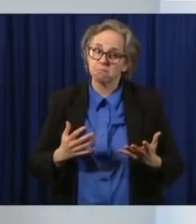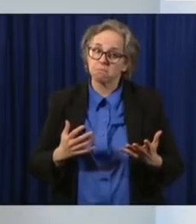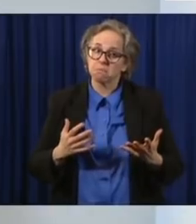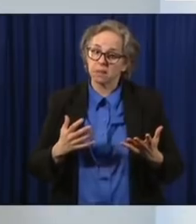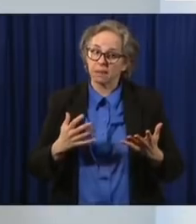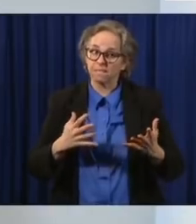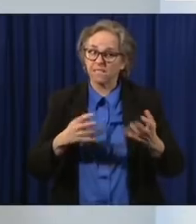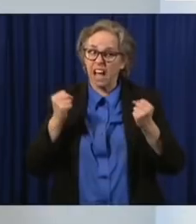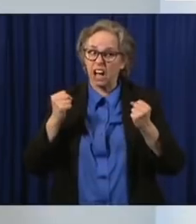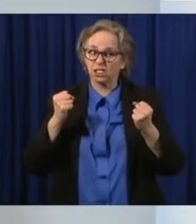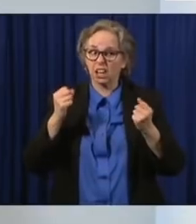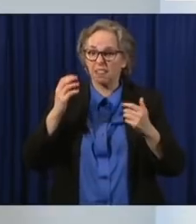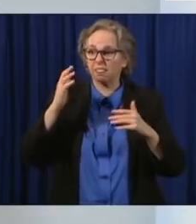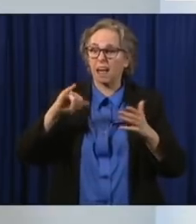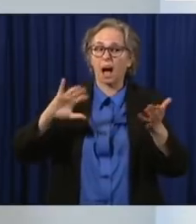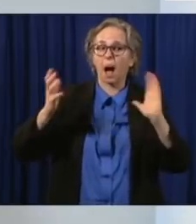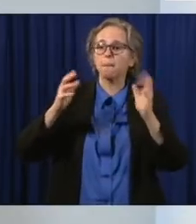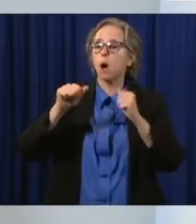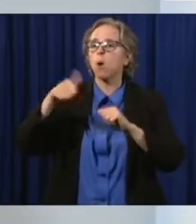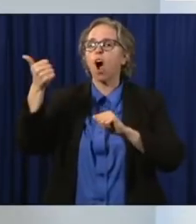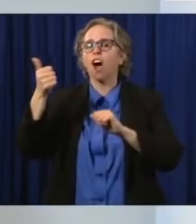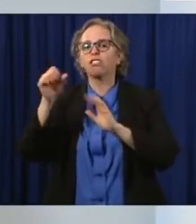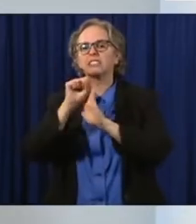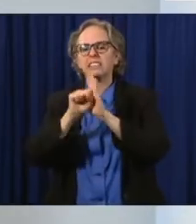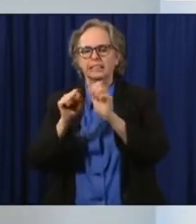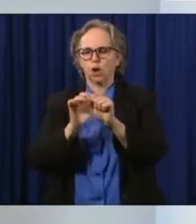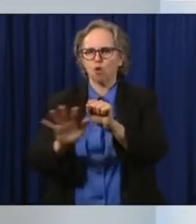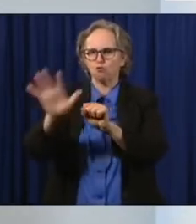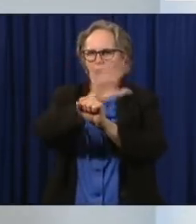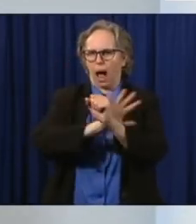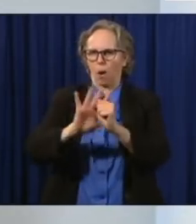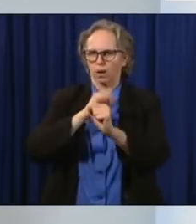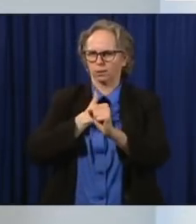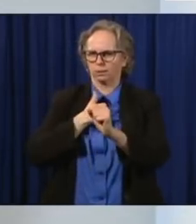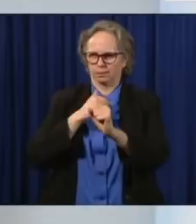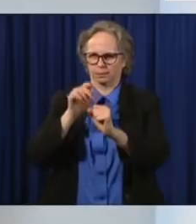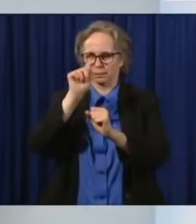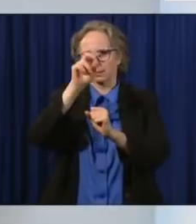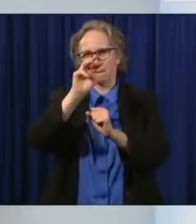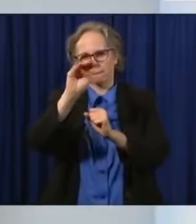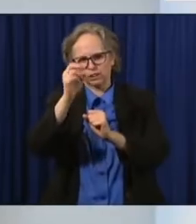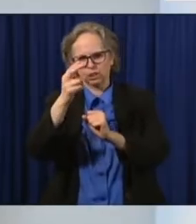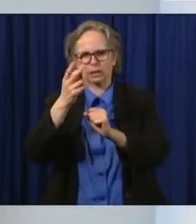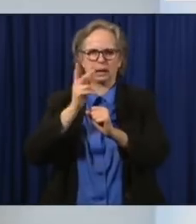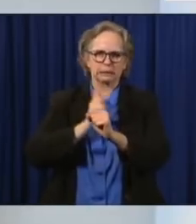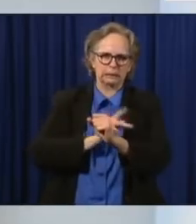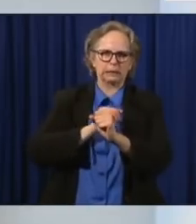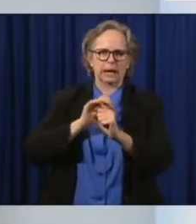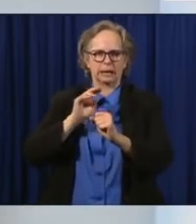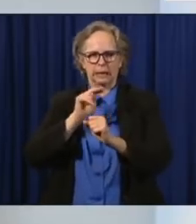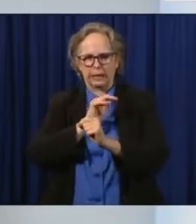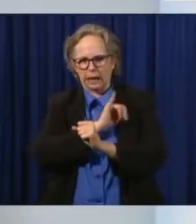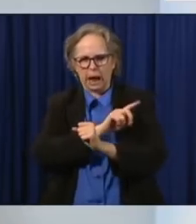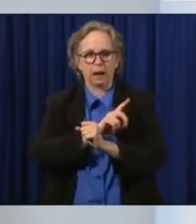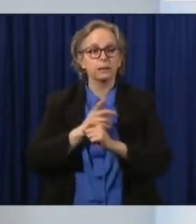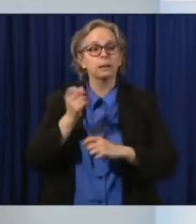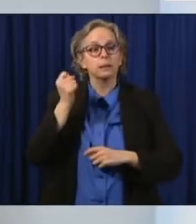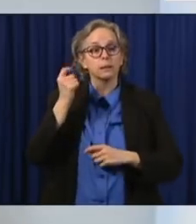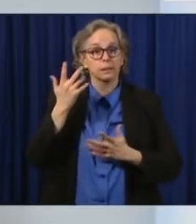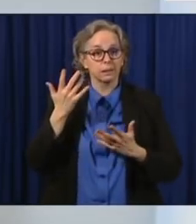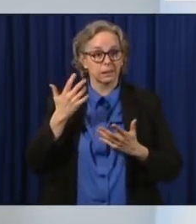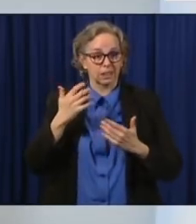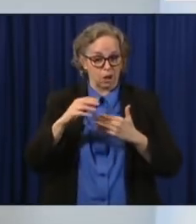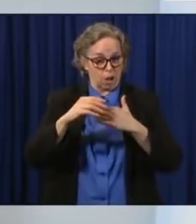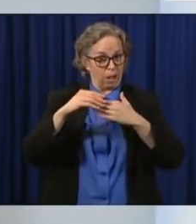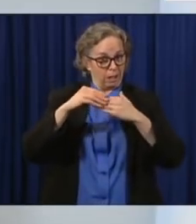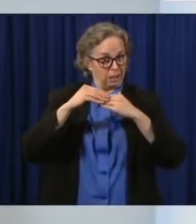states. Today, with the further loosening of restrictions on the stay-at-home order and the travel